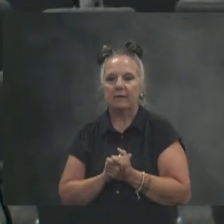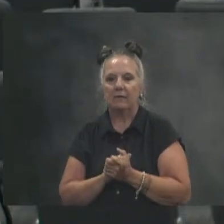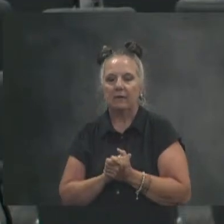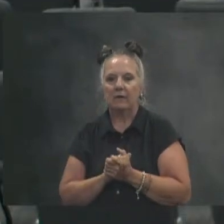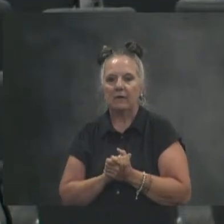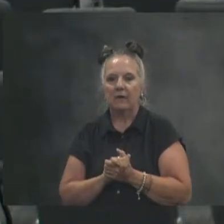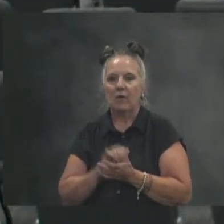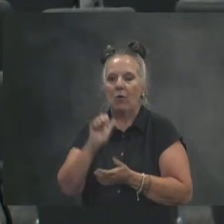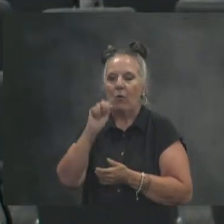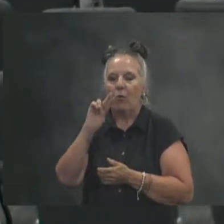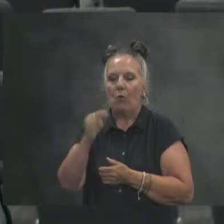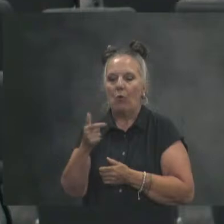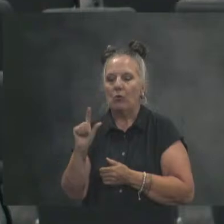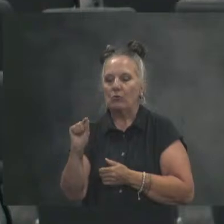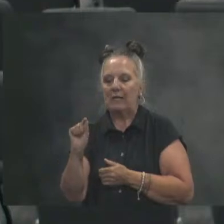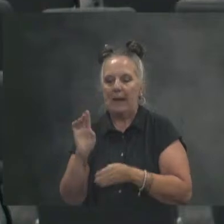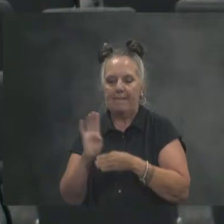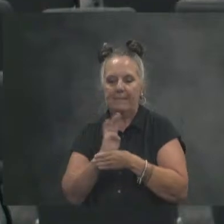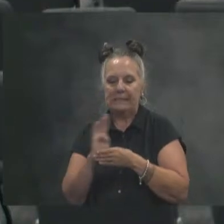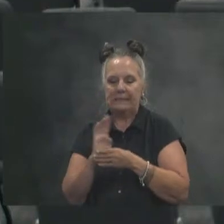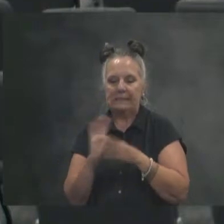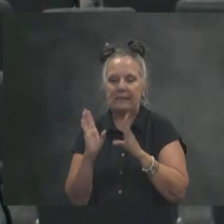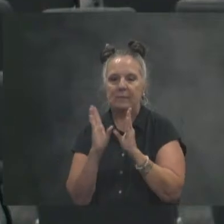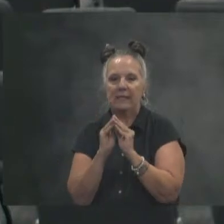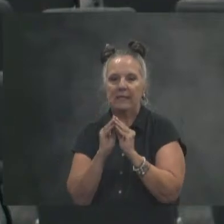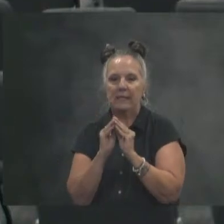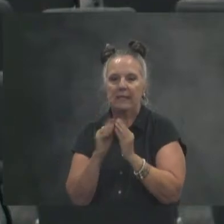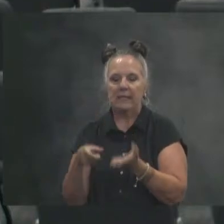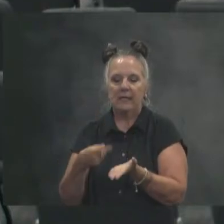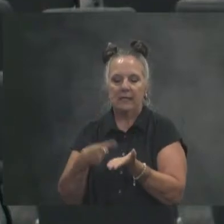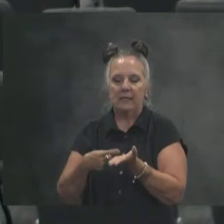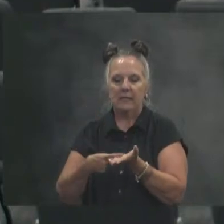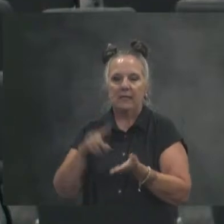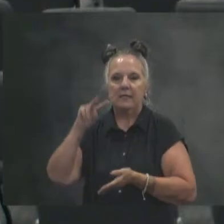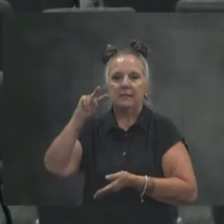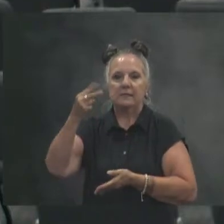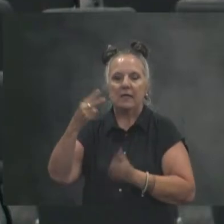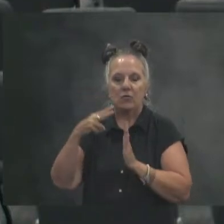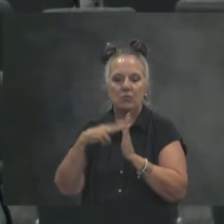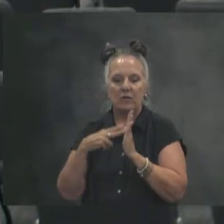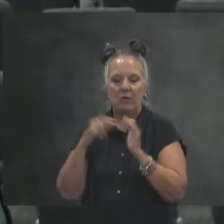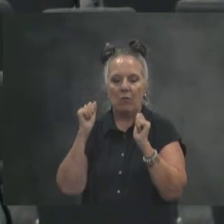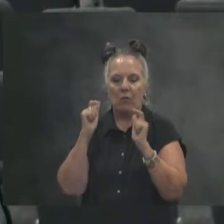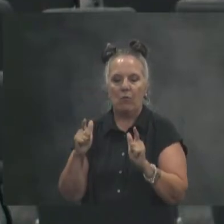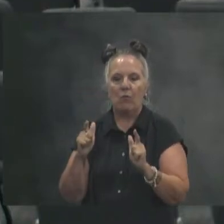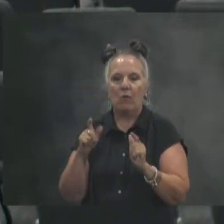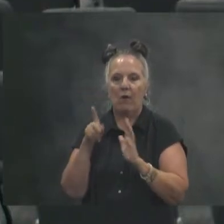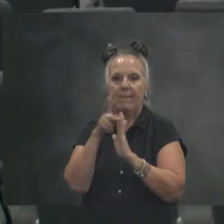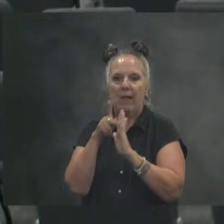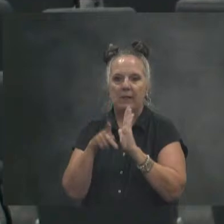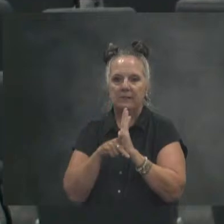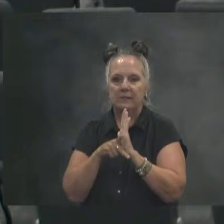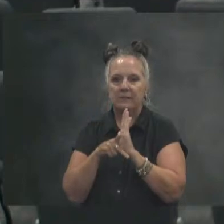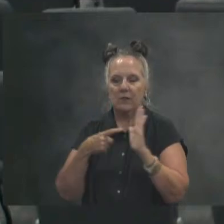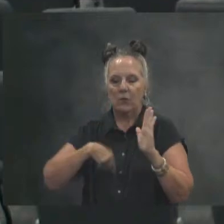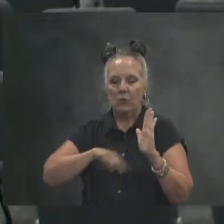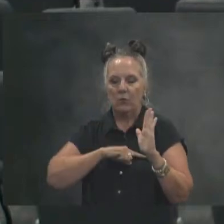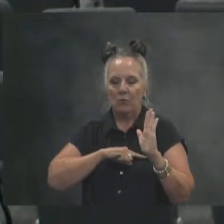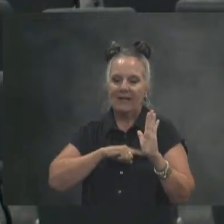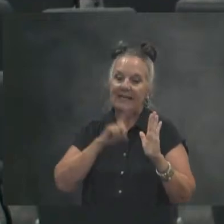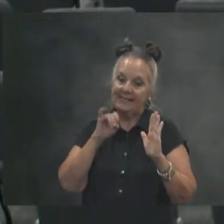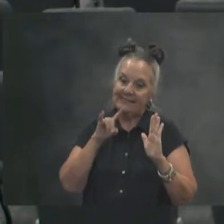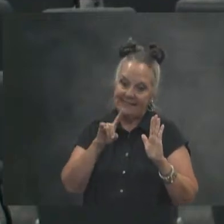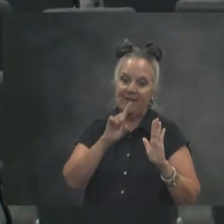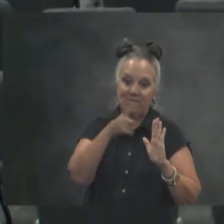the 20th, at our business meeting, we will have the second reading of all of the policies that we did the first